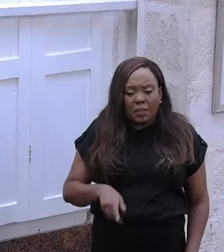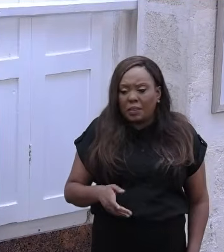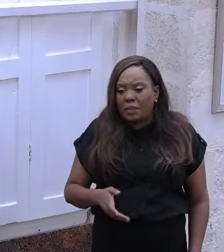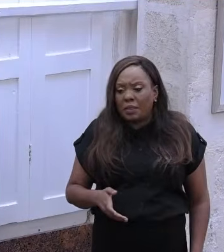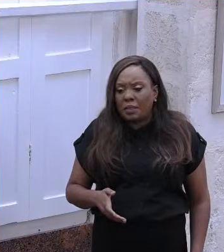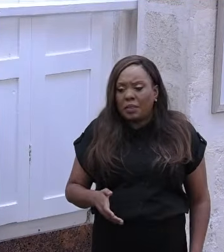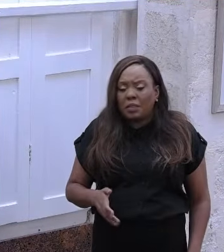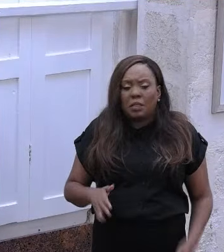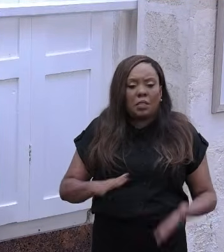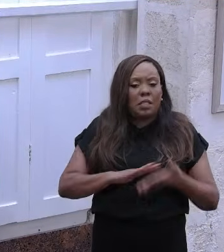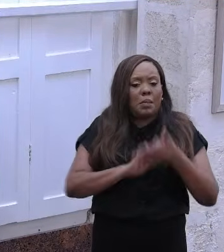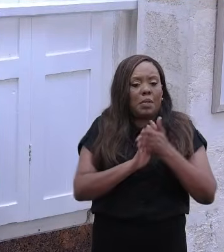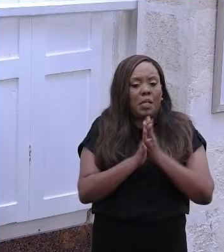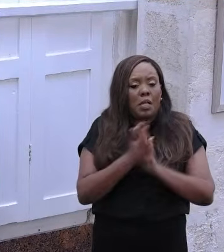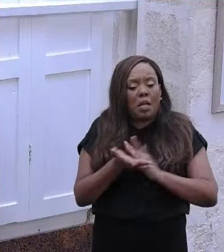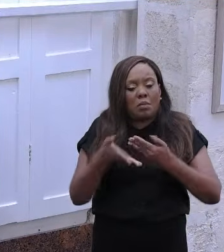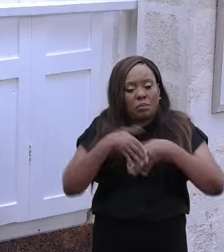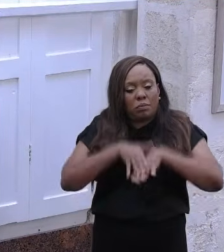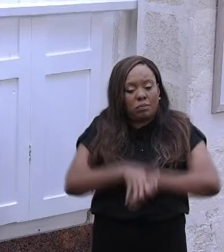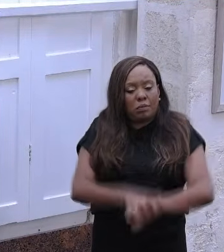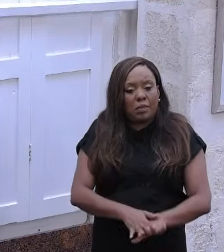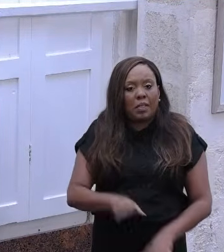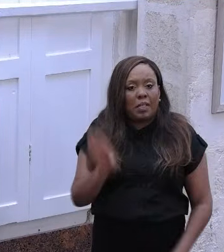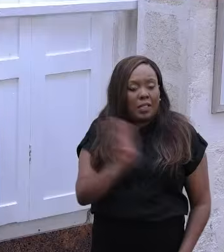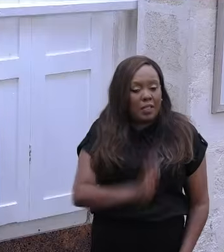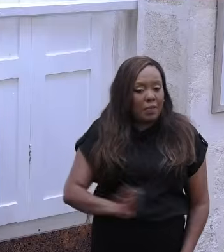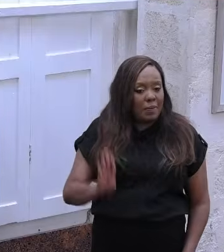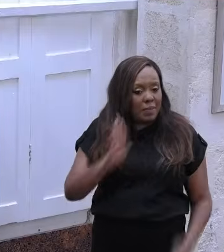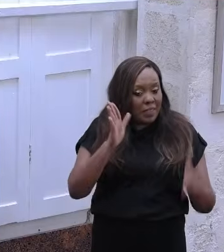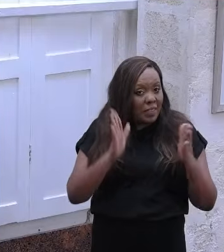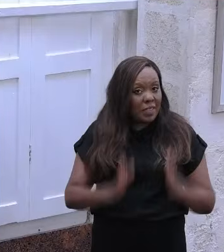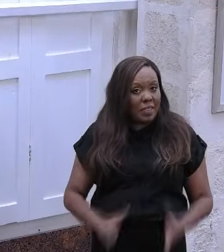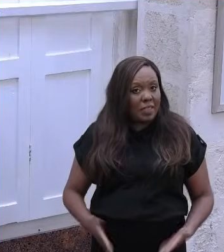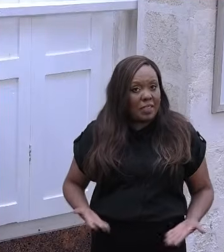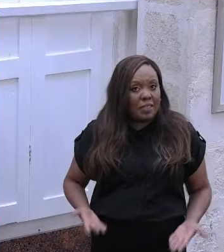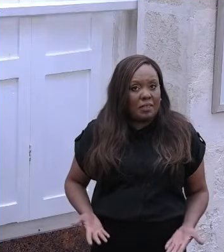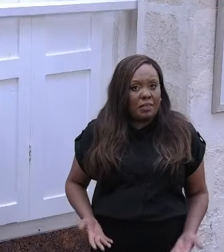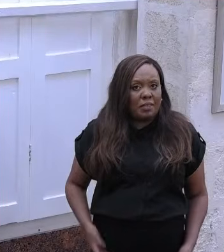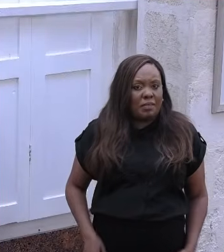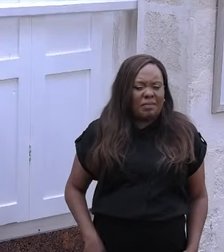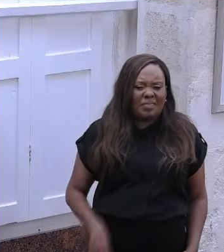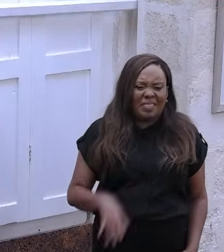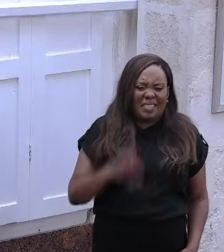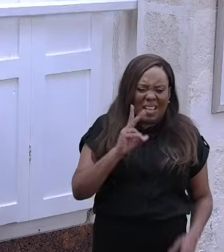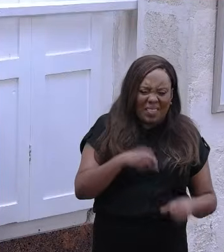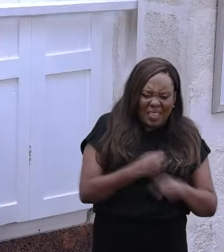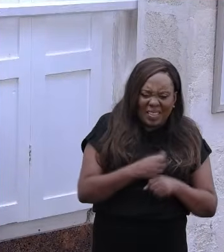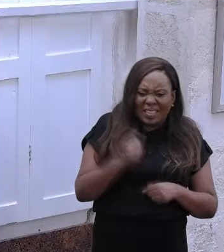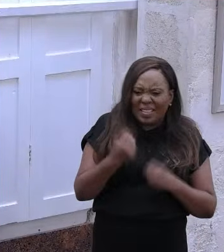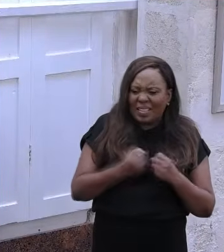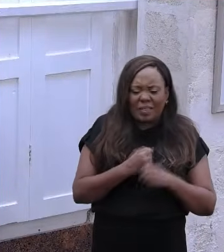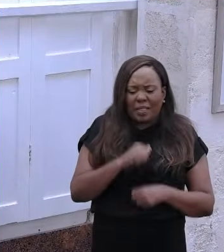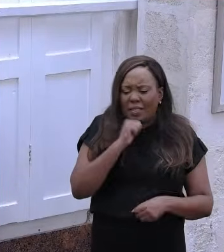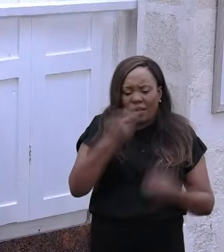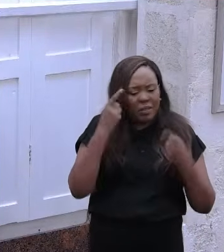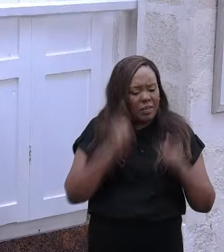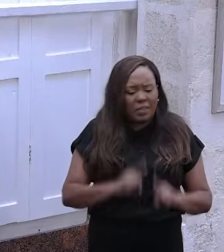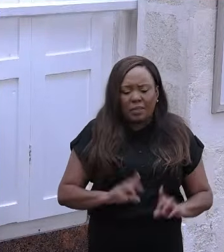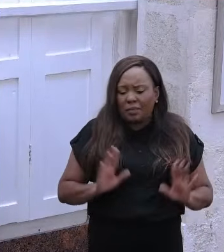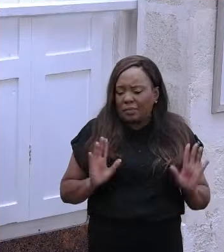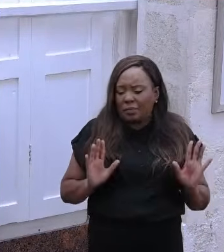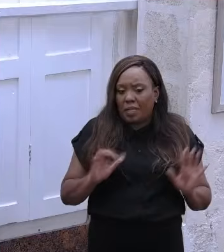into society in which they think, and I do not agree that it should go all into 7 and 10 years. I do not agree with that,